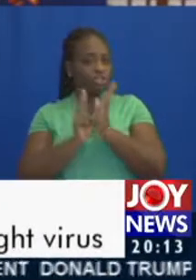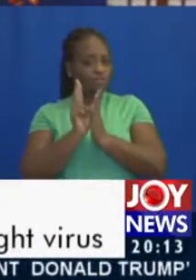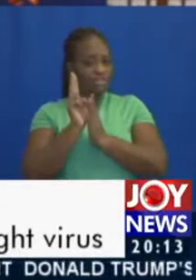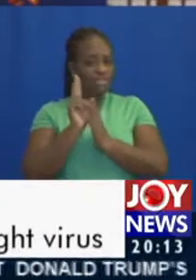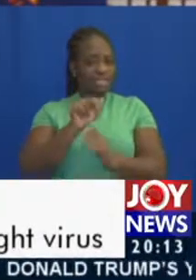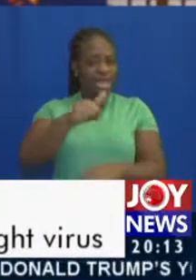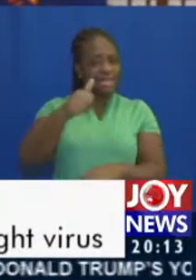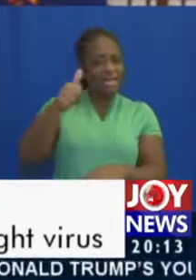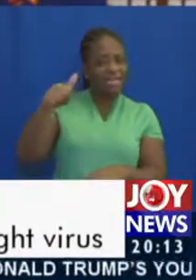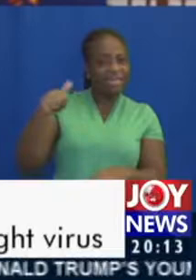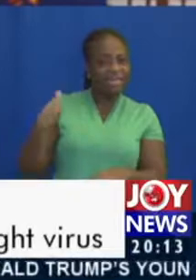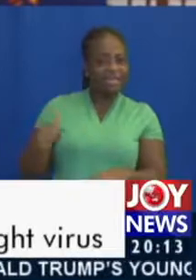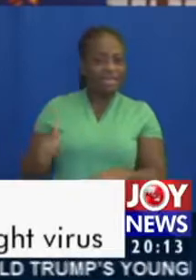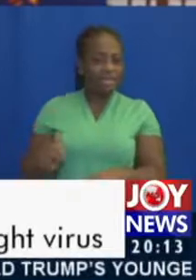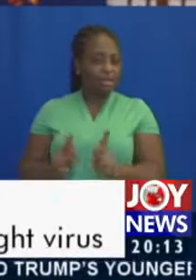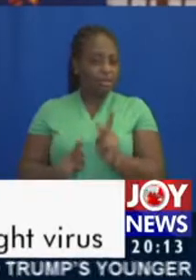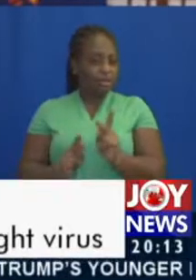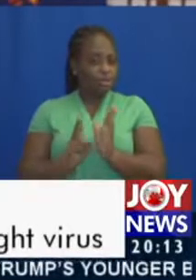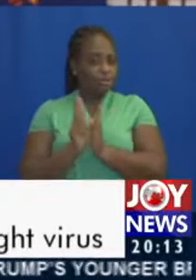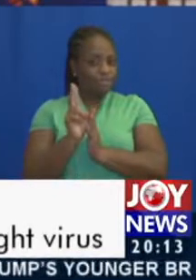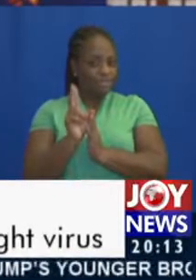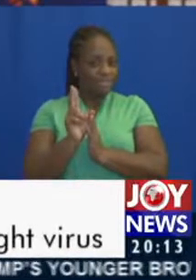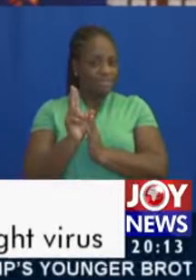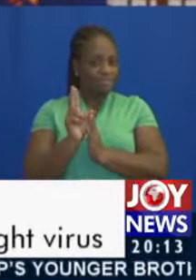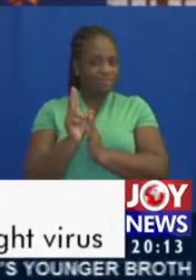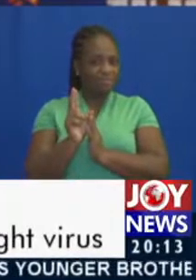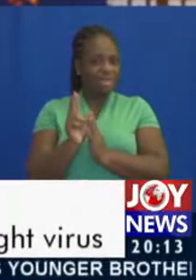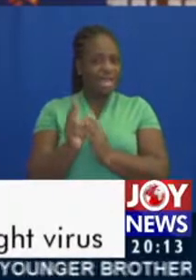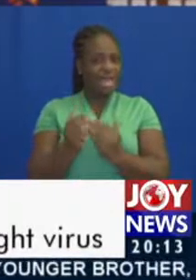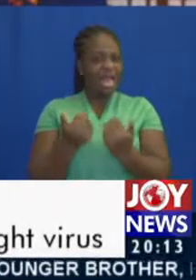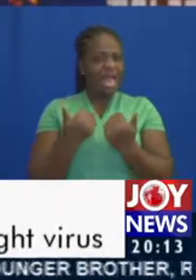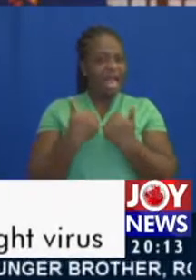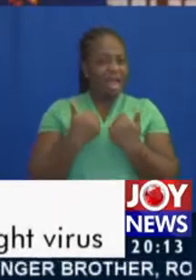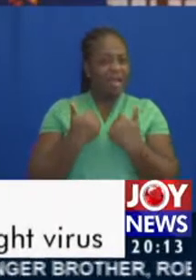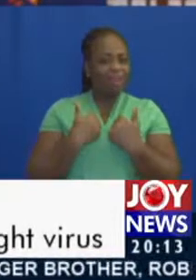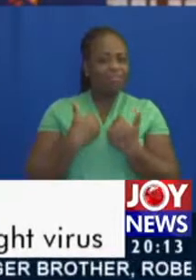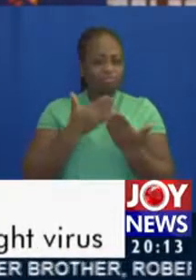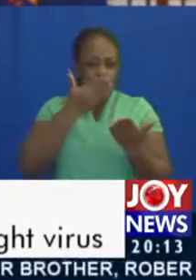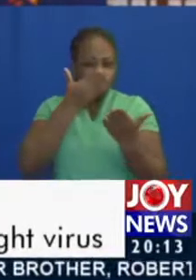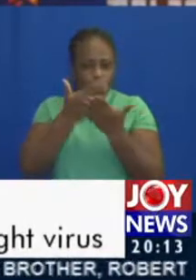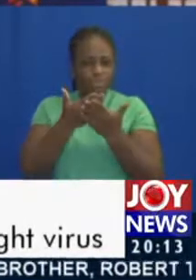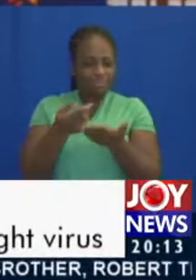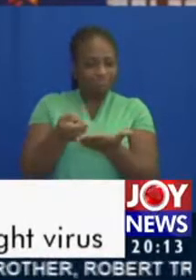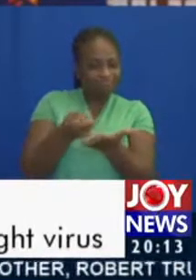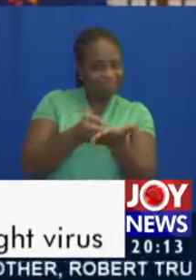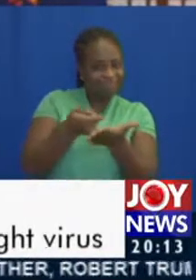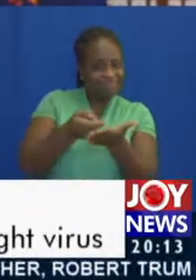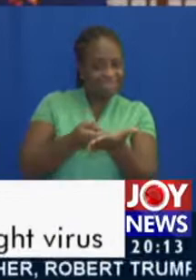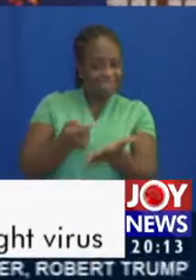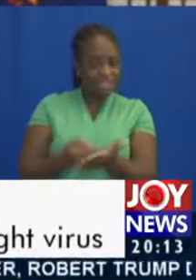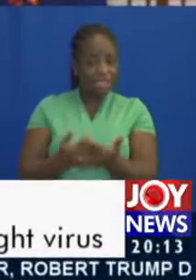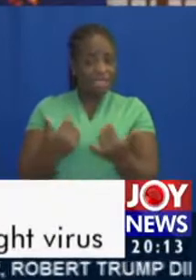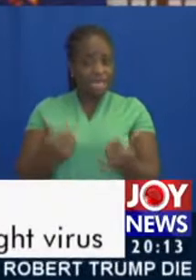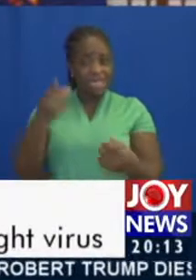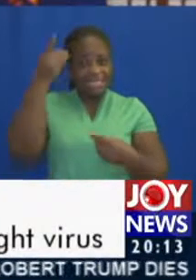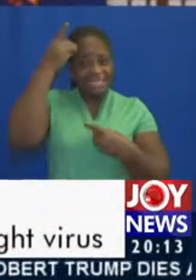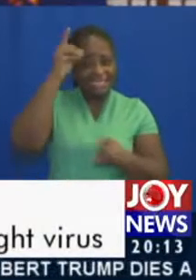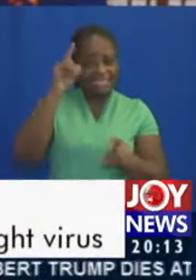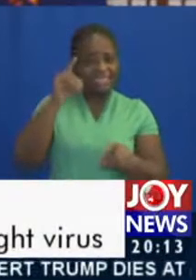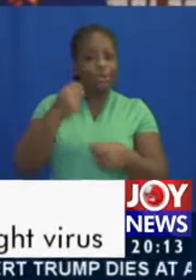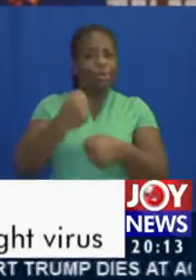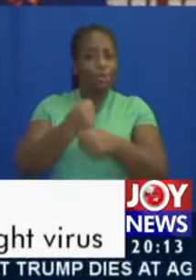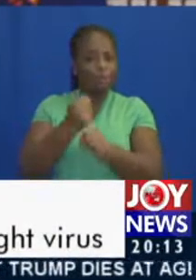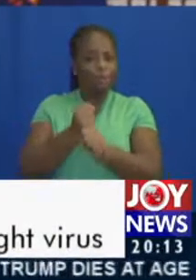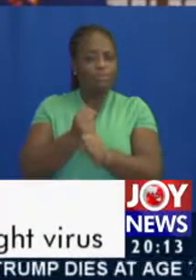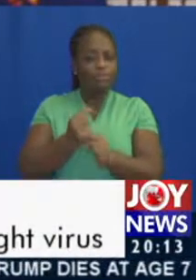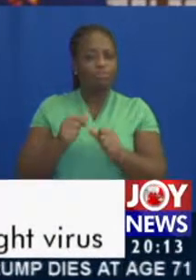colleges. After extensive stakeholder consultations, the decision has been taken for